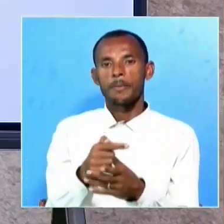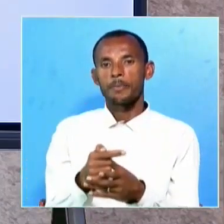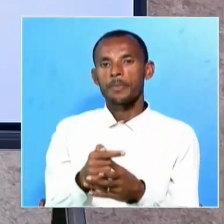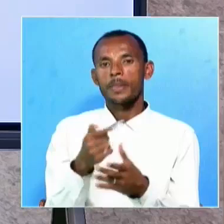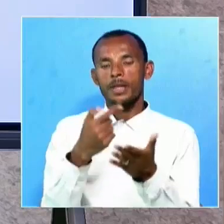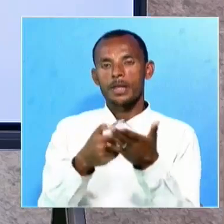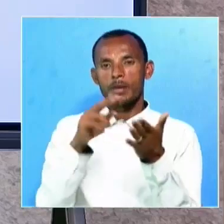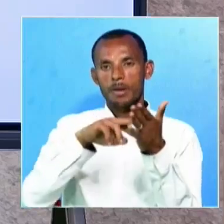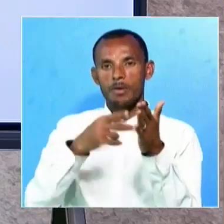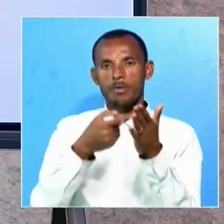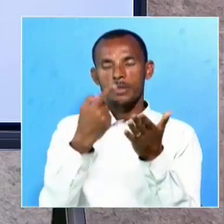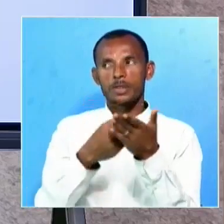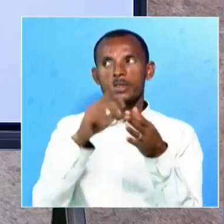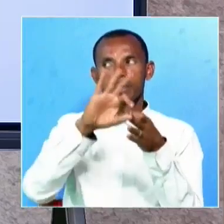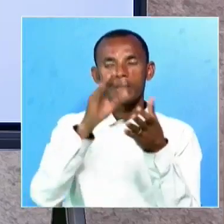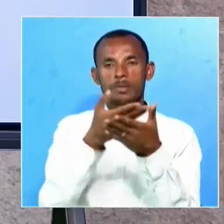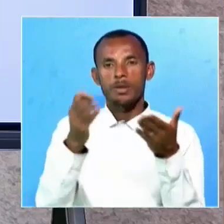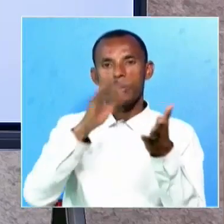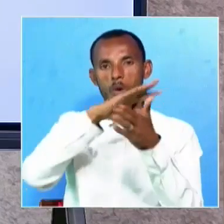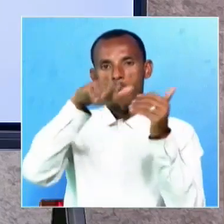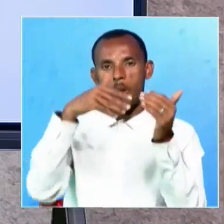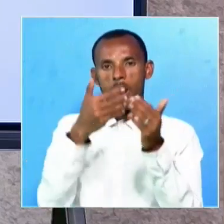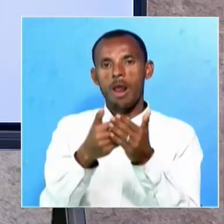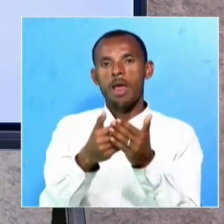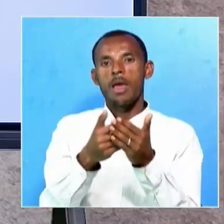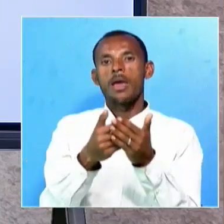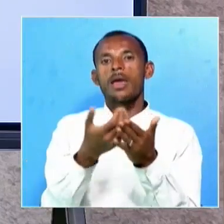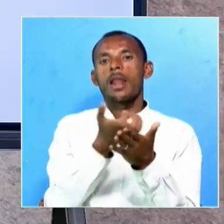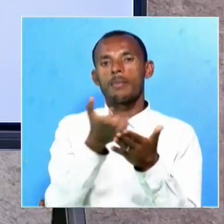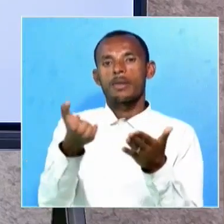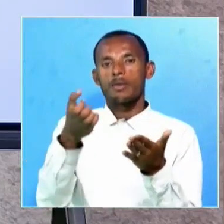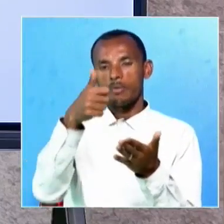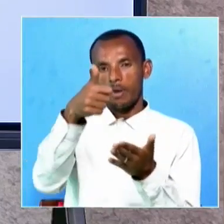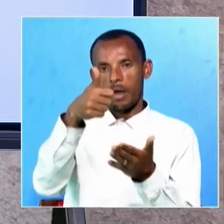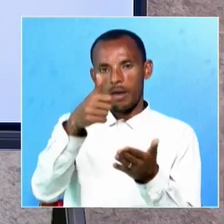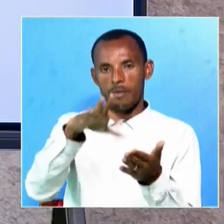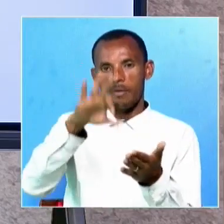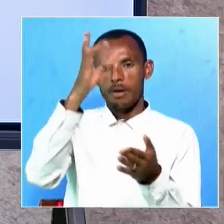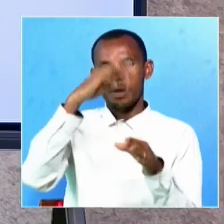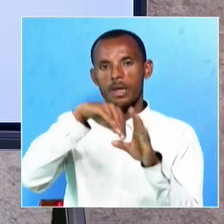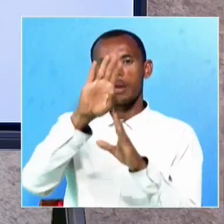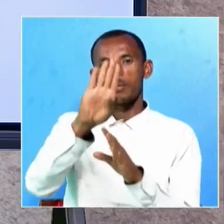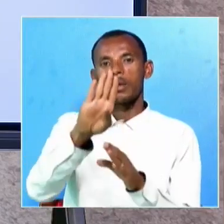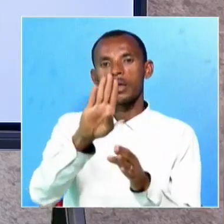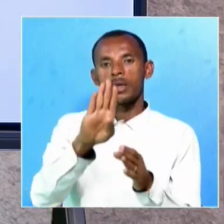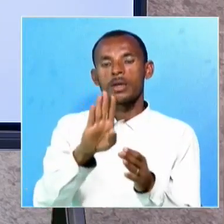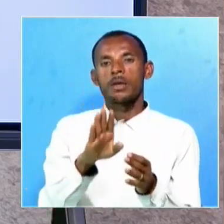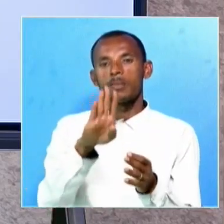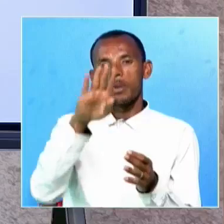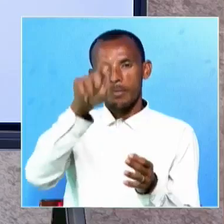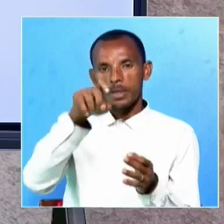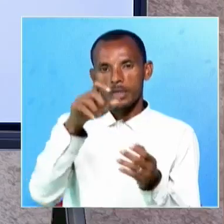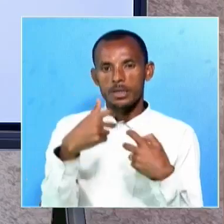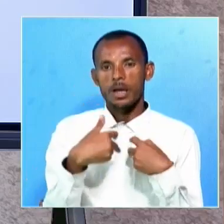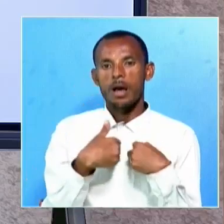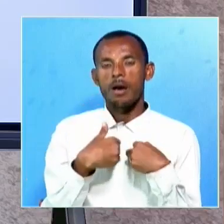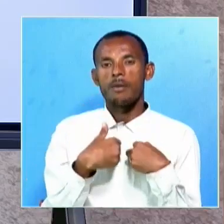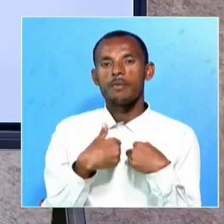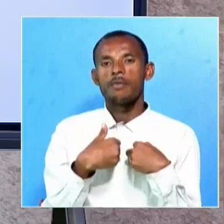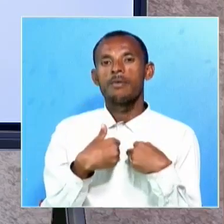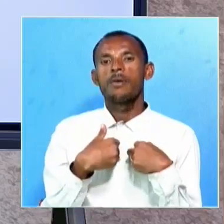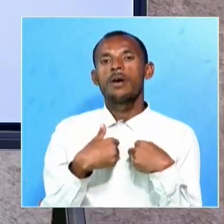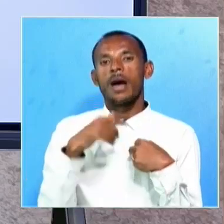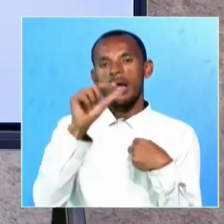of this statement means all elements of A found in B, and B must have at